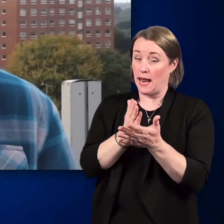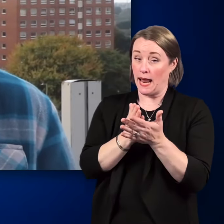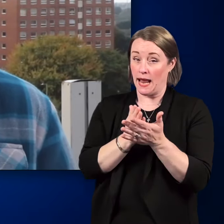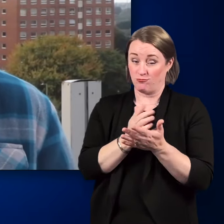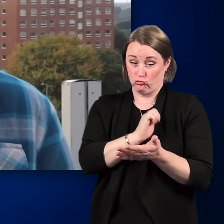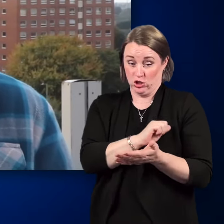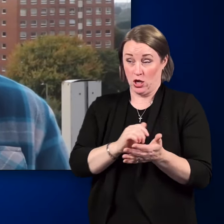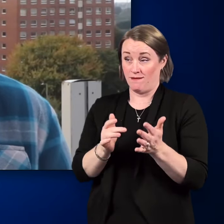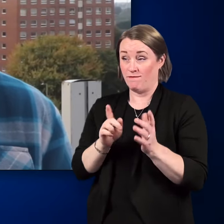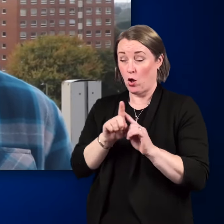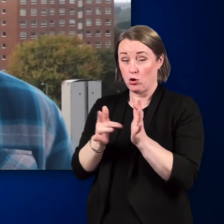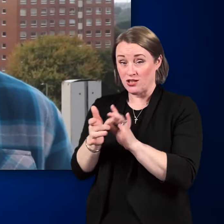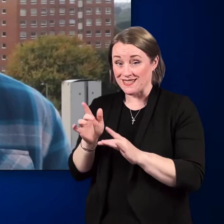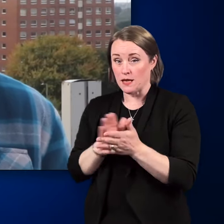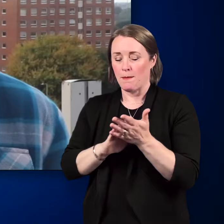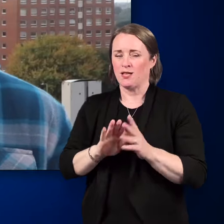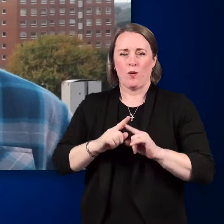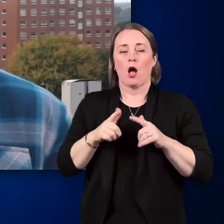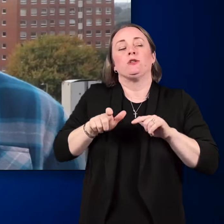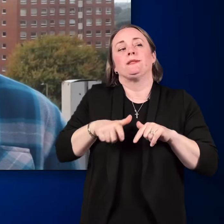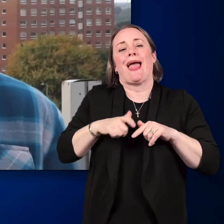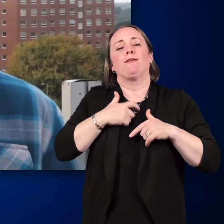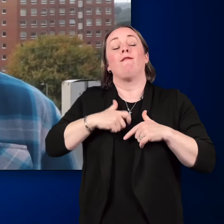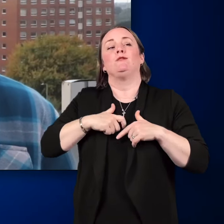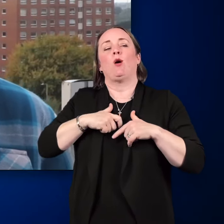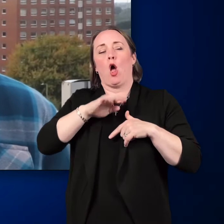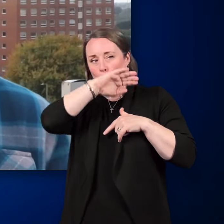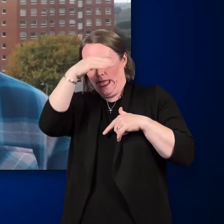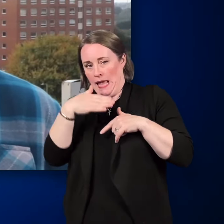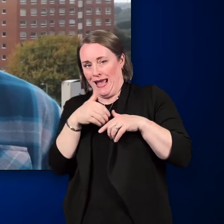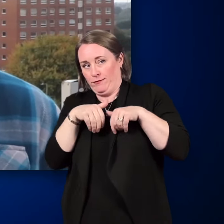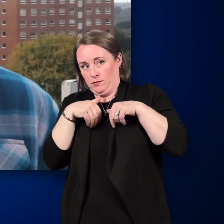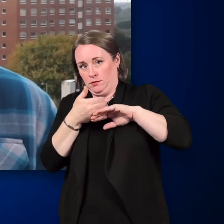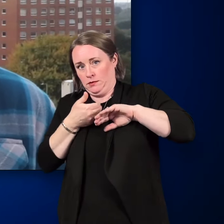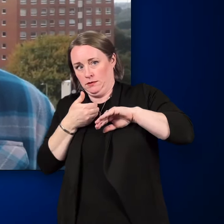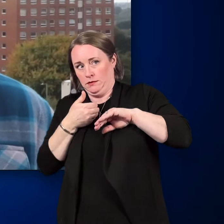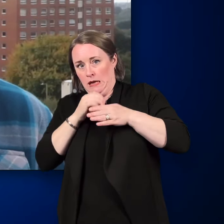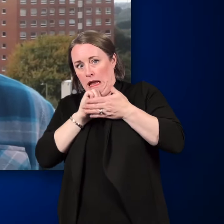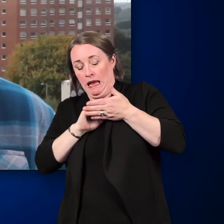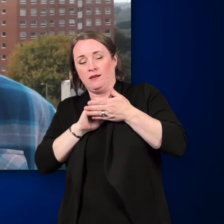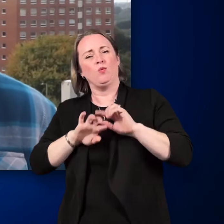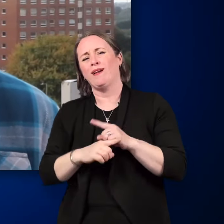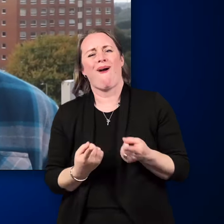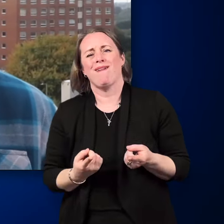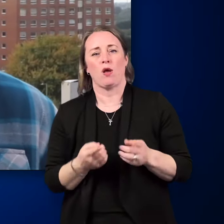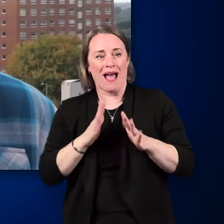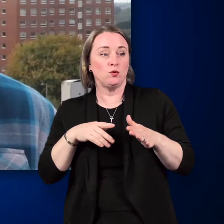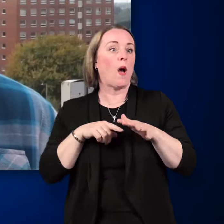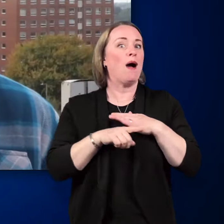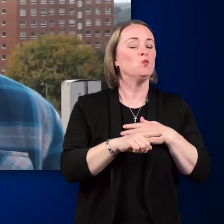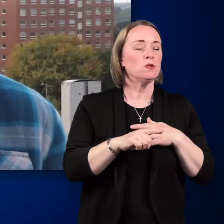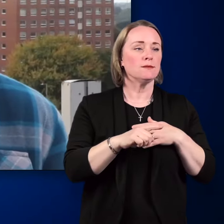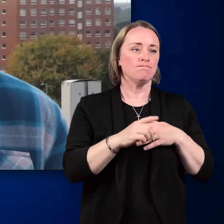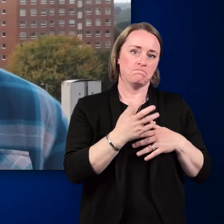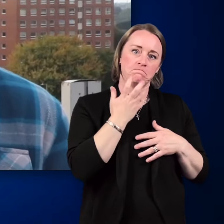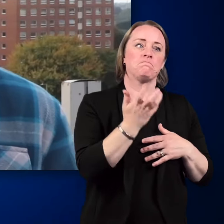caves, our places of security. We need to take some risks if we're going to lift any spiritual lockdown we